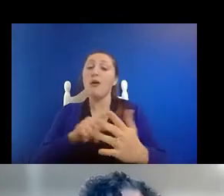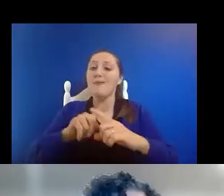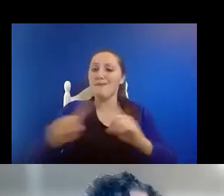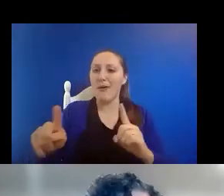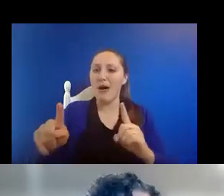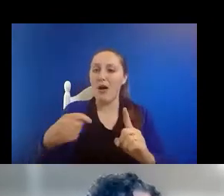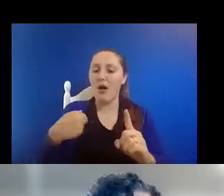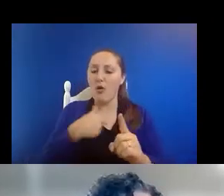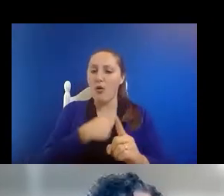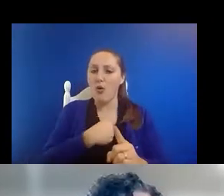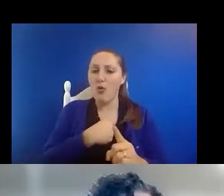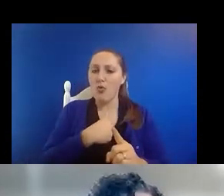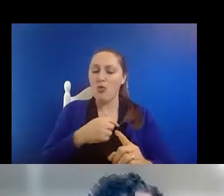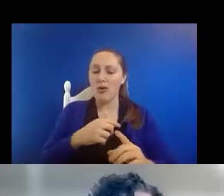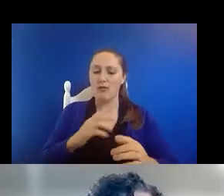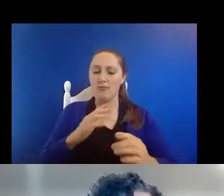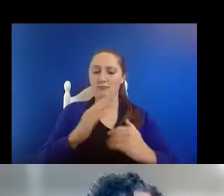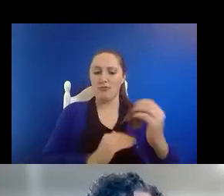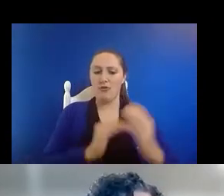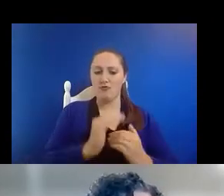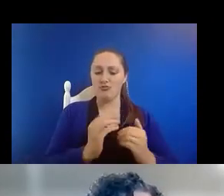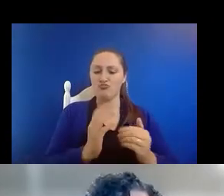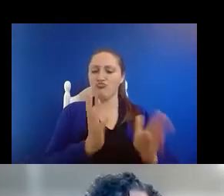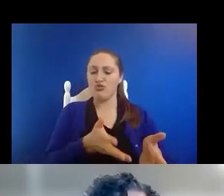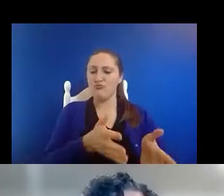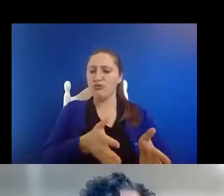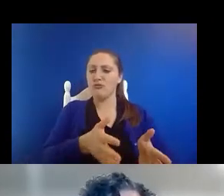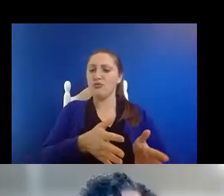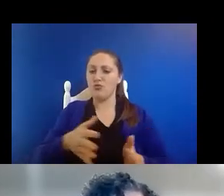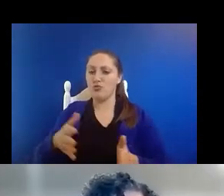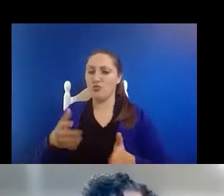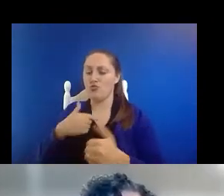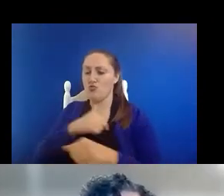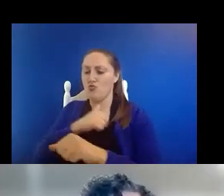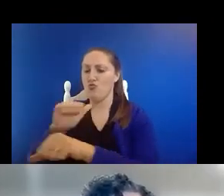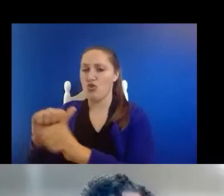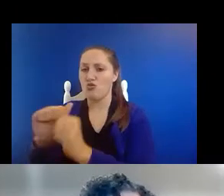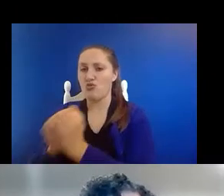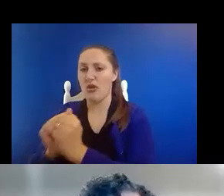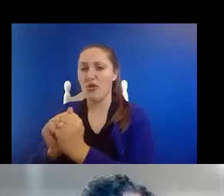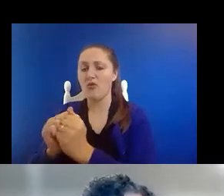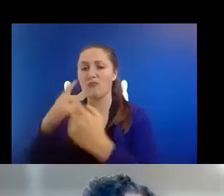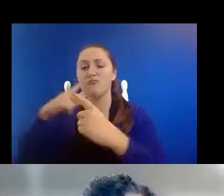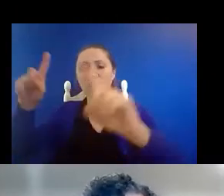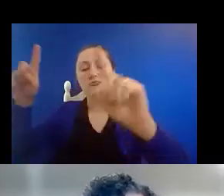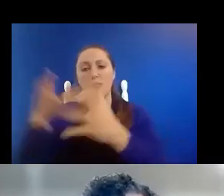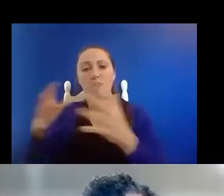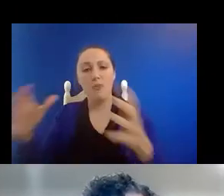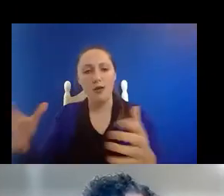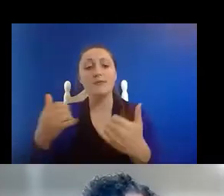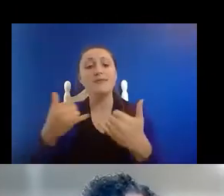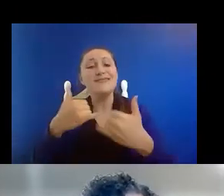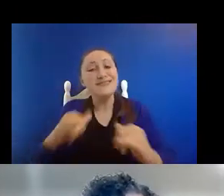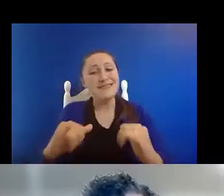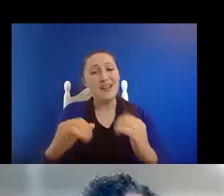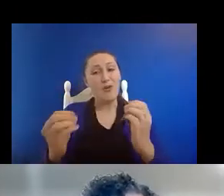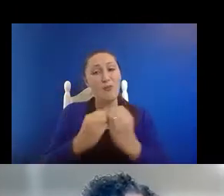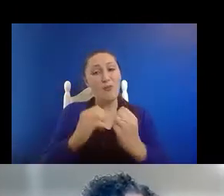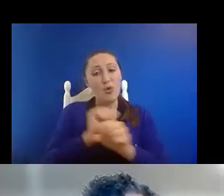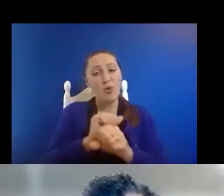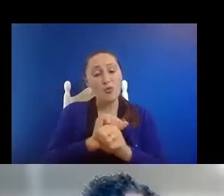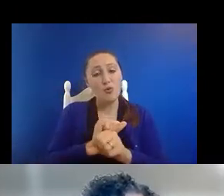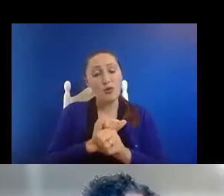There's still more work to do with the provider organization, with individual providers, and with the state system to make competitive